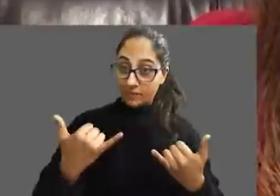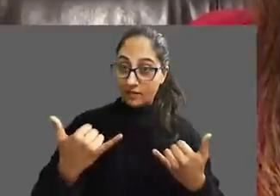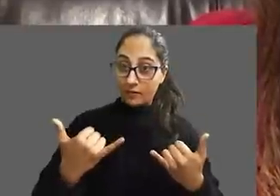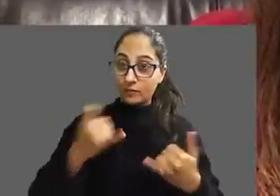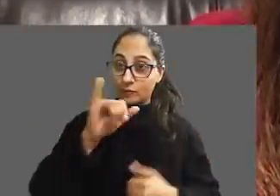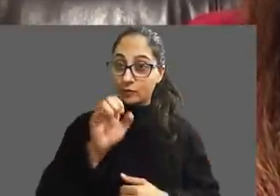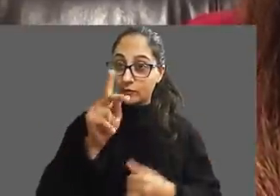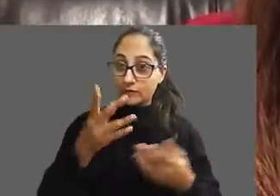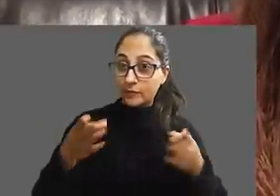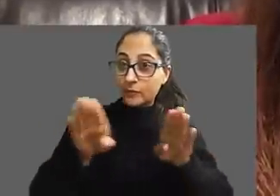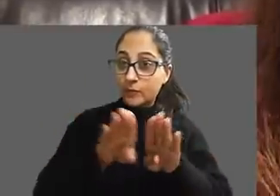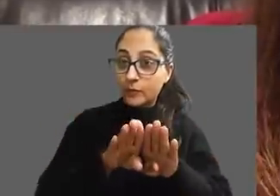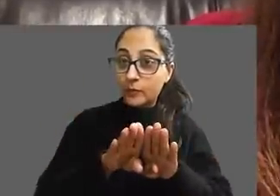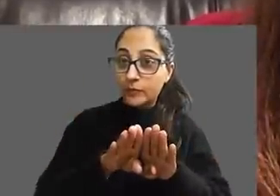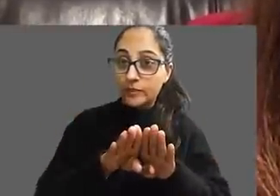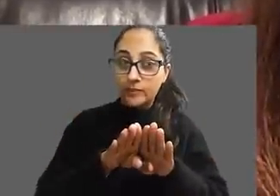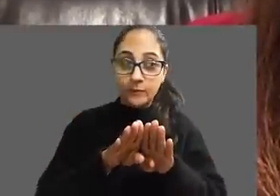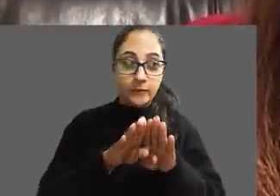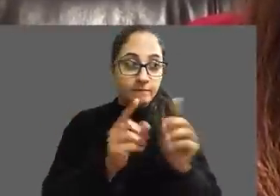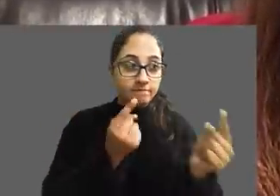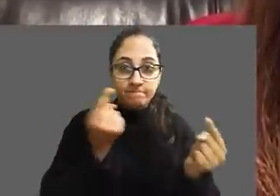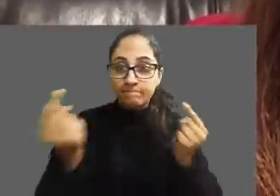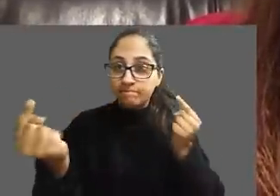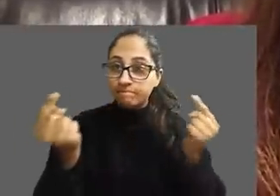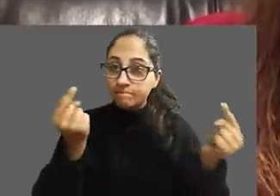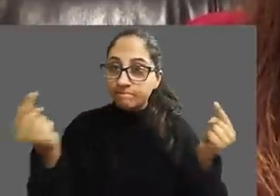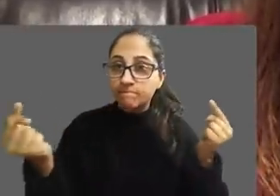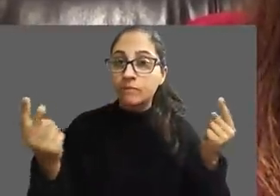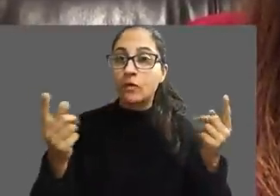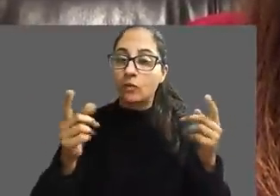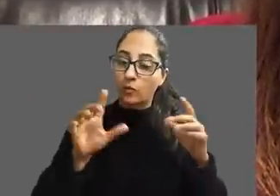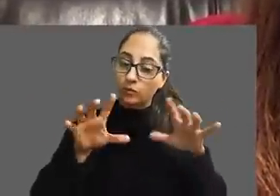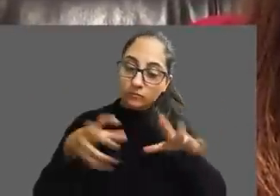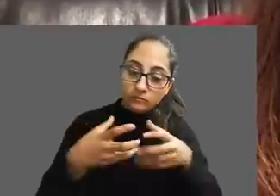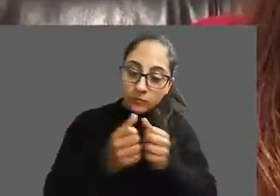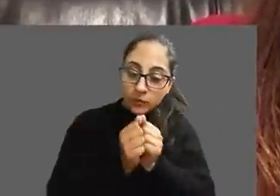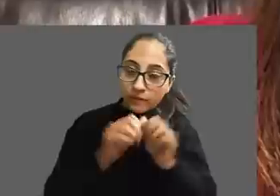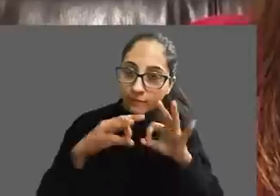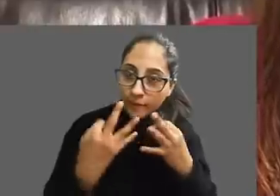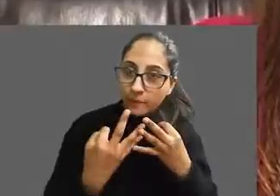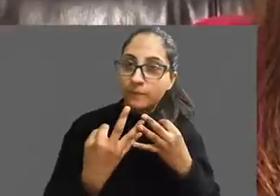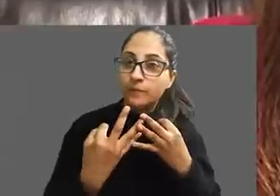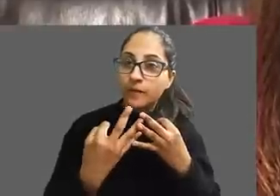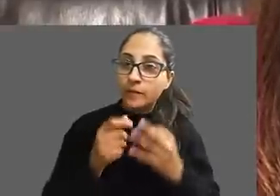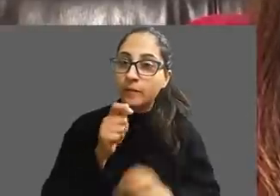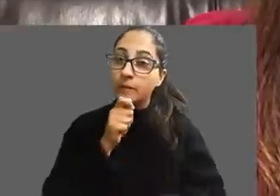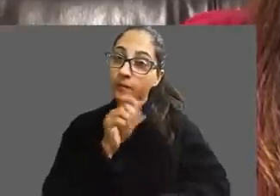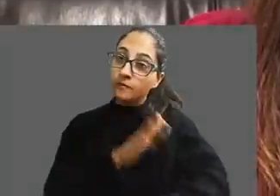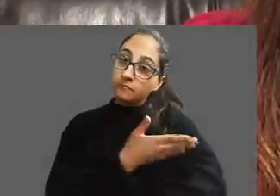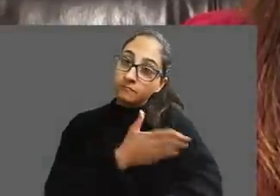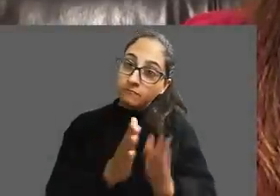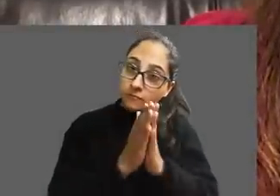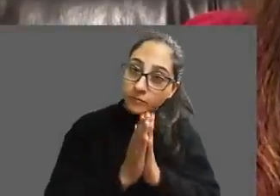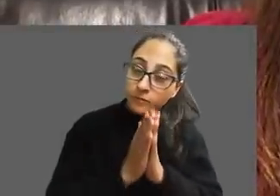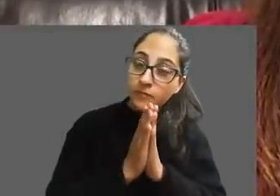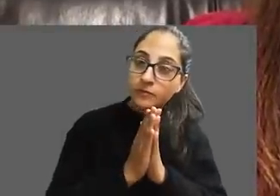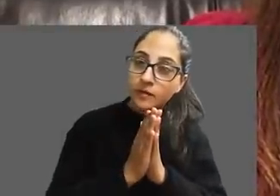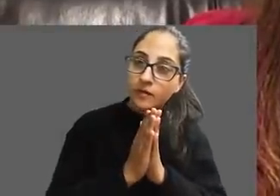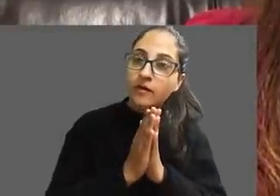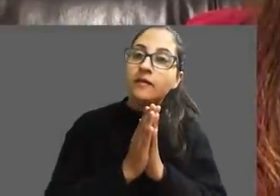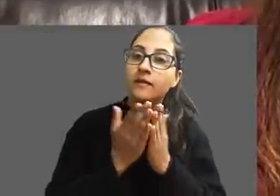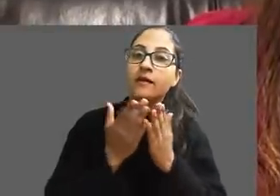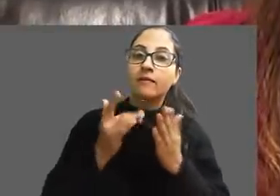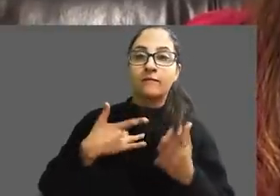relevant nowadays because we can't attend Jamaat Khana and we are all doing these things at home with our families. And it just